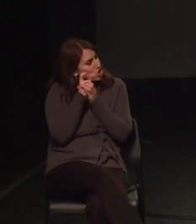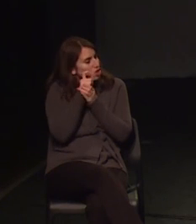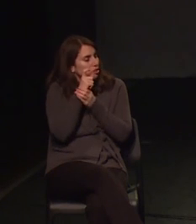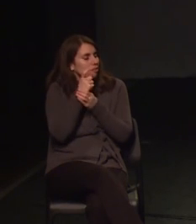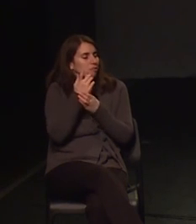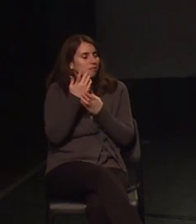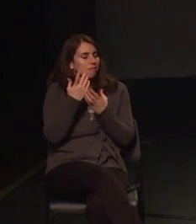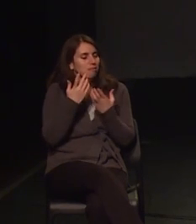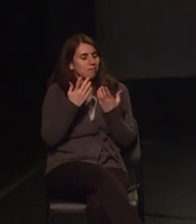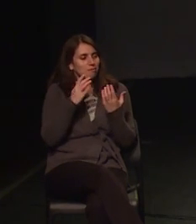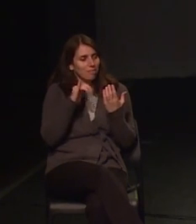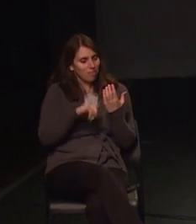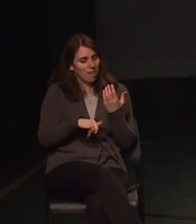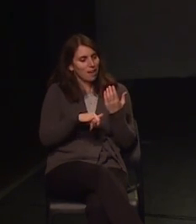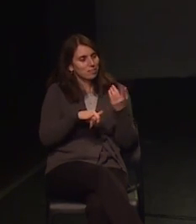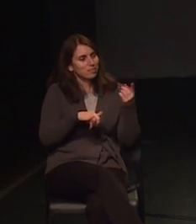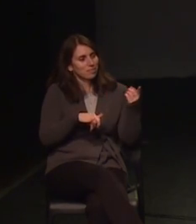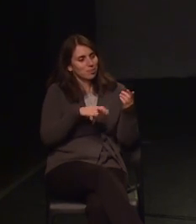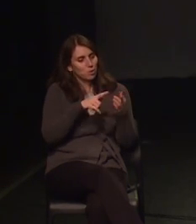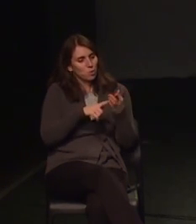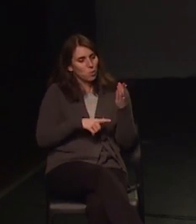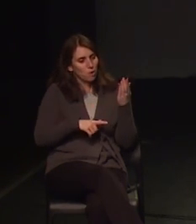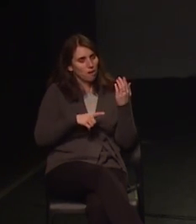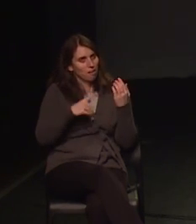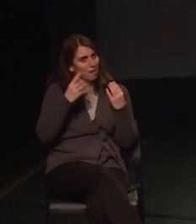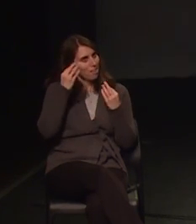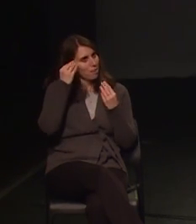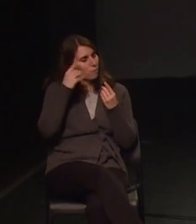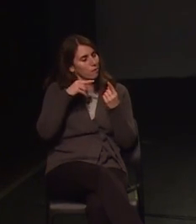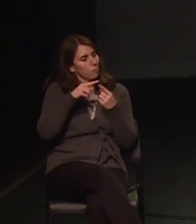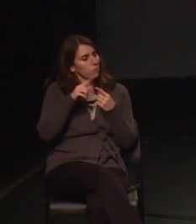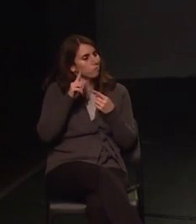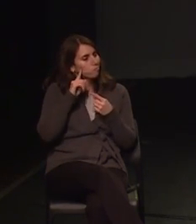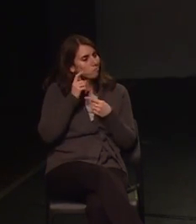together simultaneously. We're intersecting and we're making that last push through the egg.